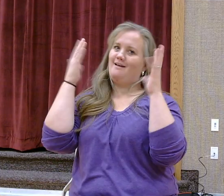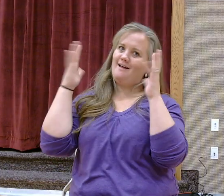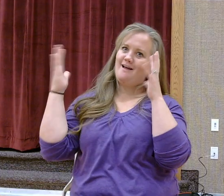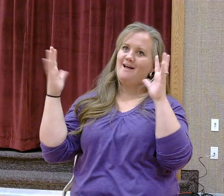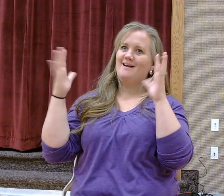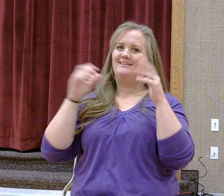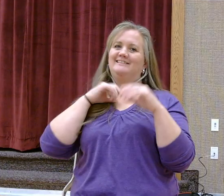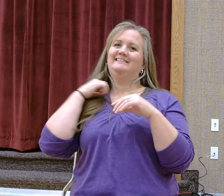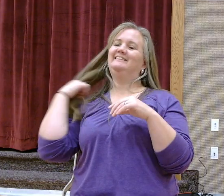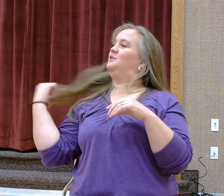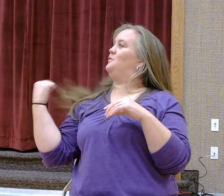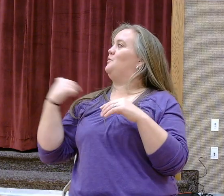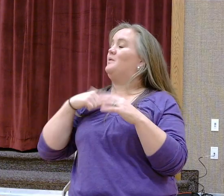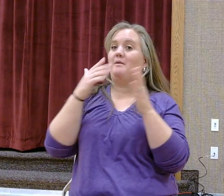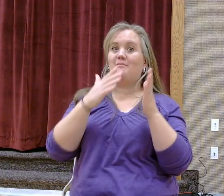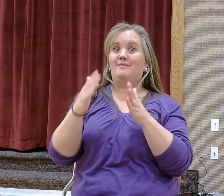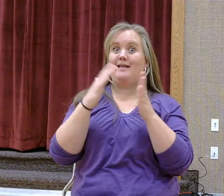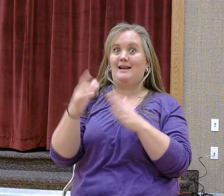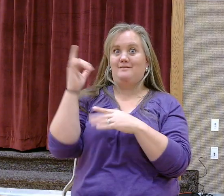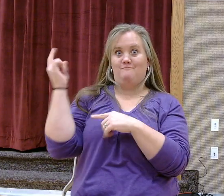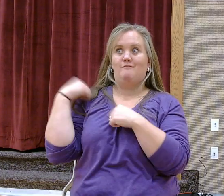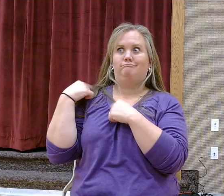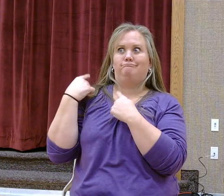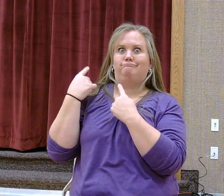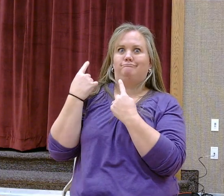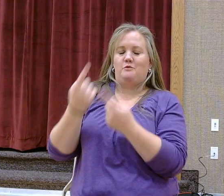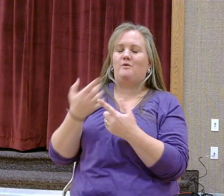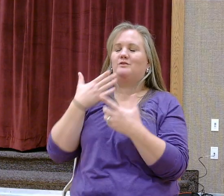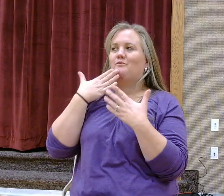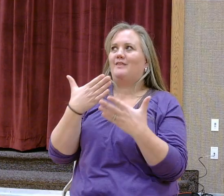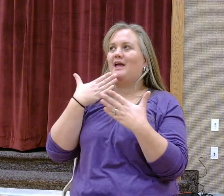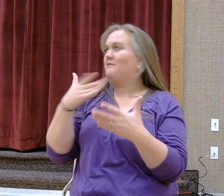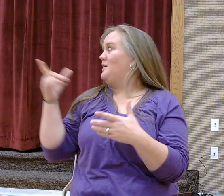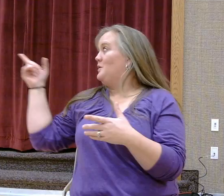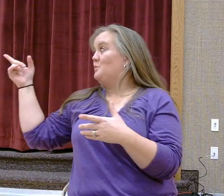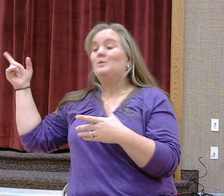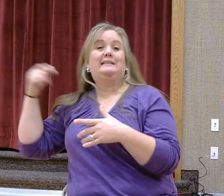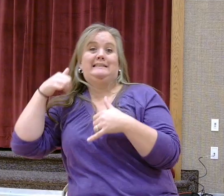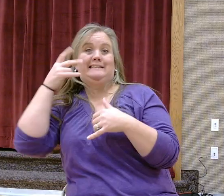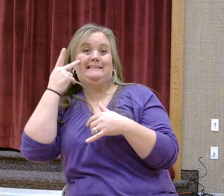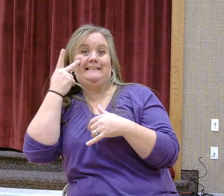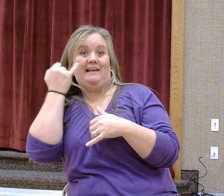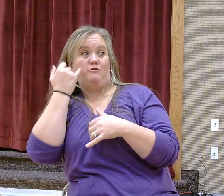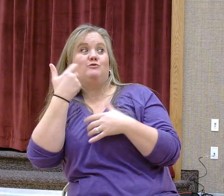We've been planning him for a while, and we're just so thankful. We'll see if you're still clapping afterwards.